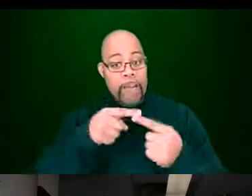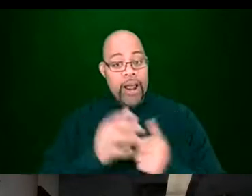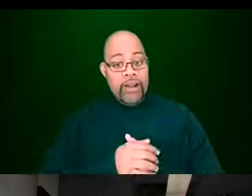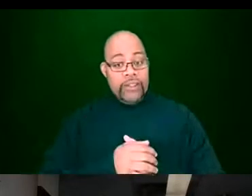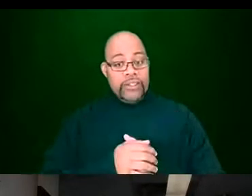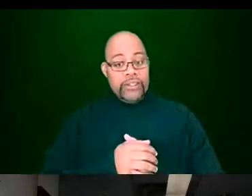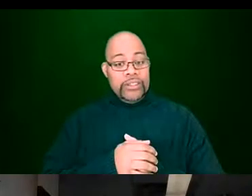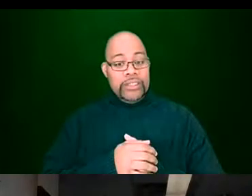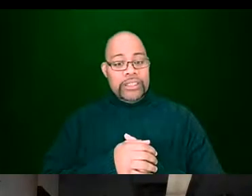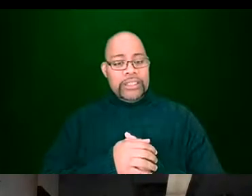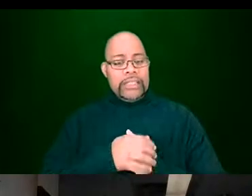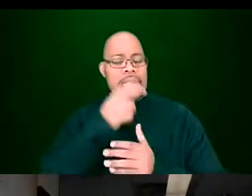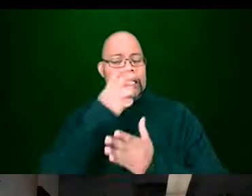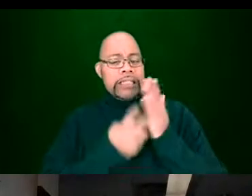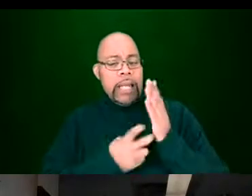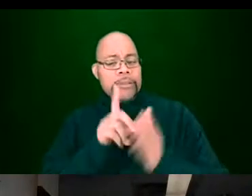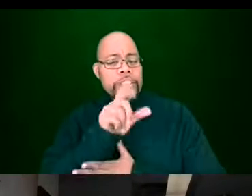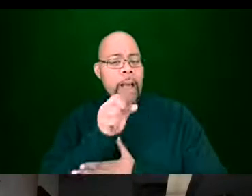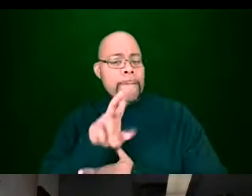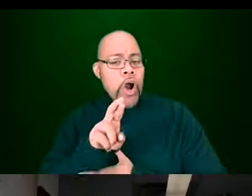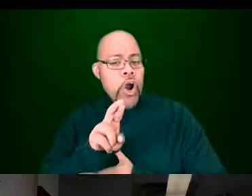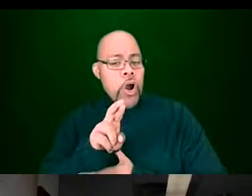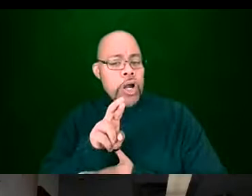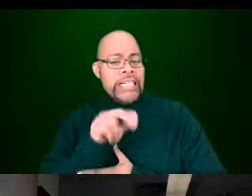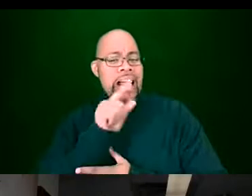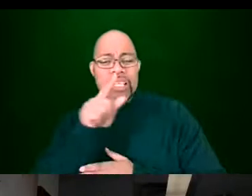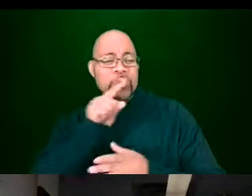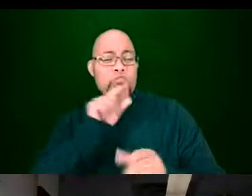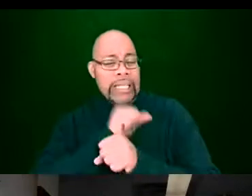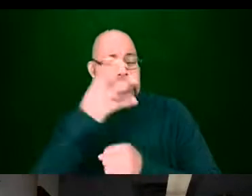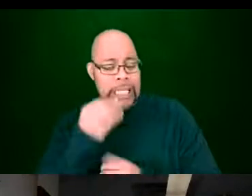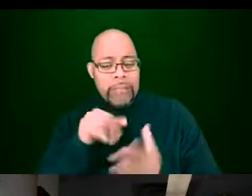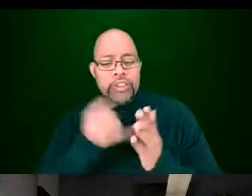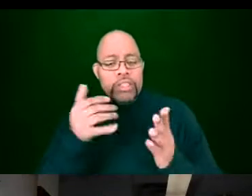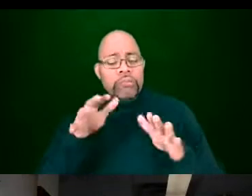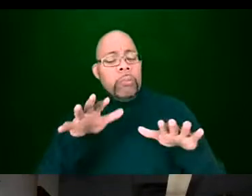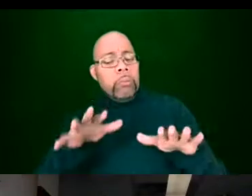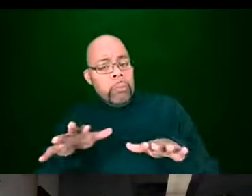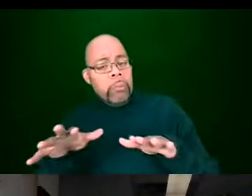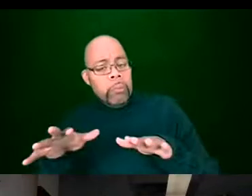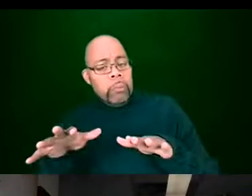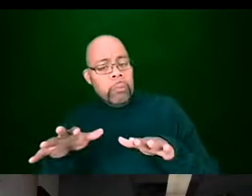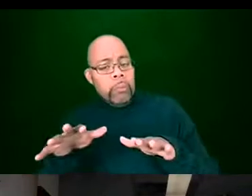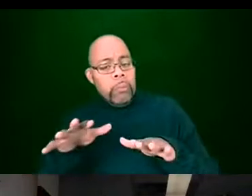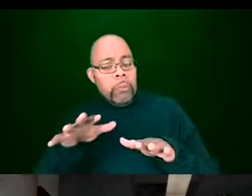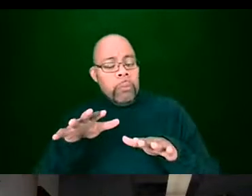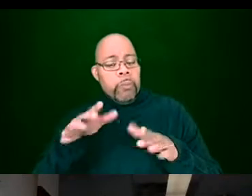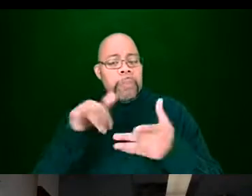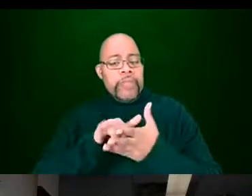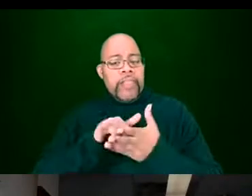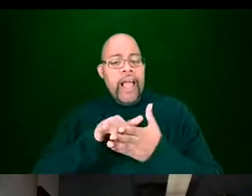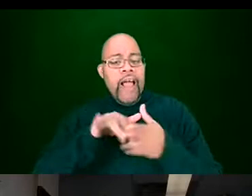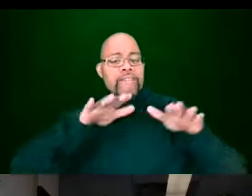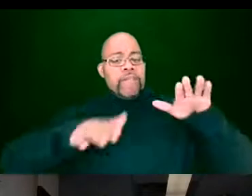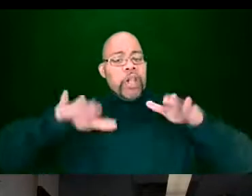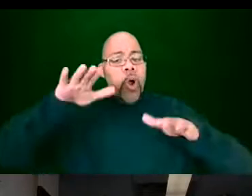deep kind of slumber state that some jellyfish go into, where they'll just kind of, they're floating, their pulsing kind of slows